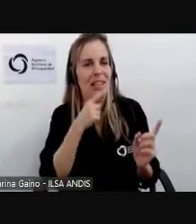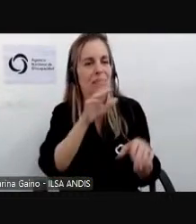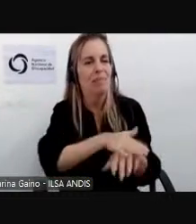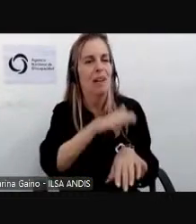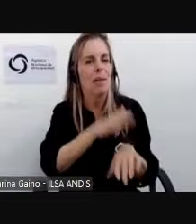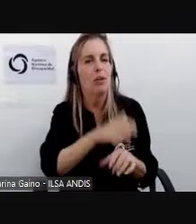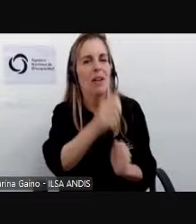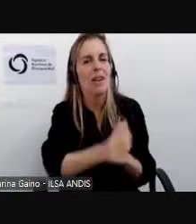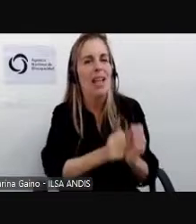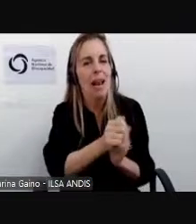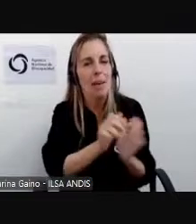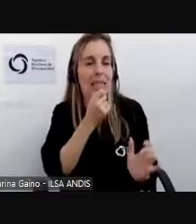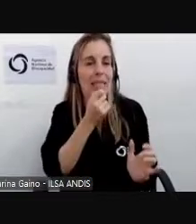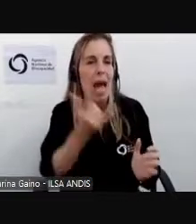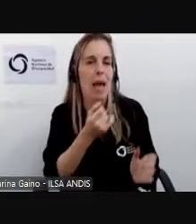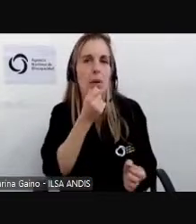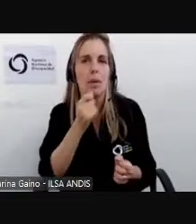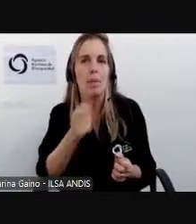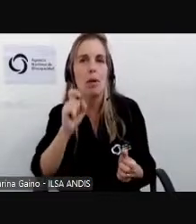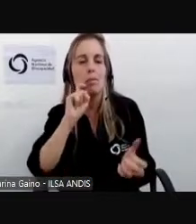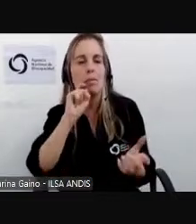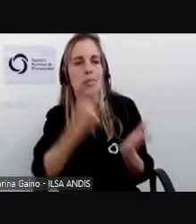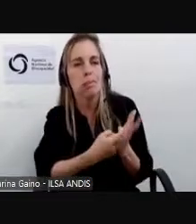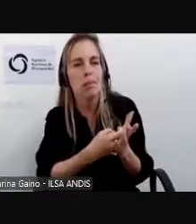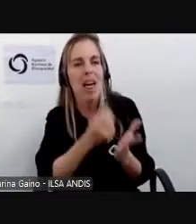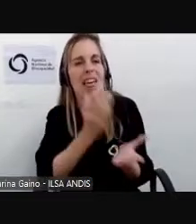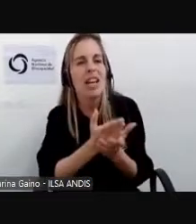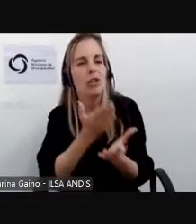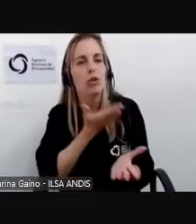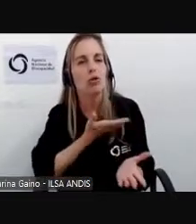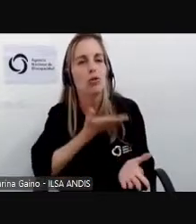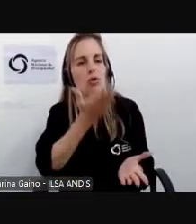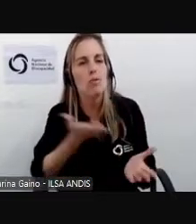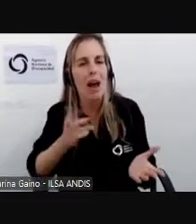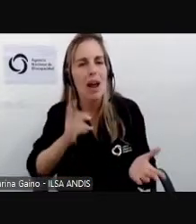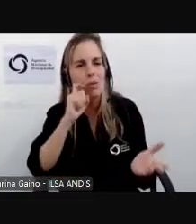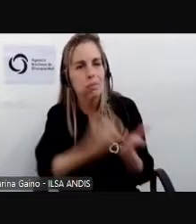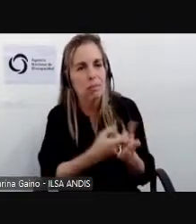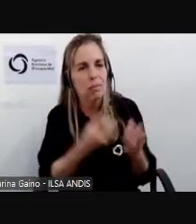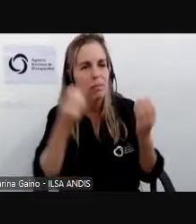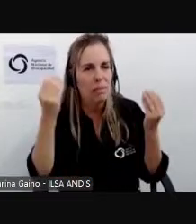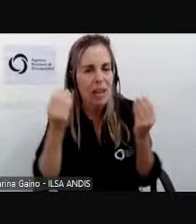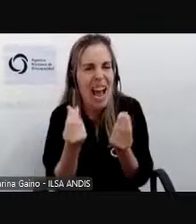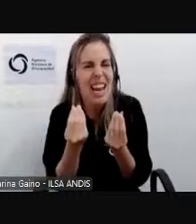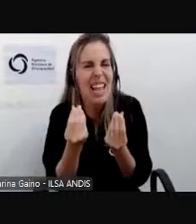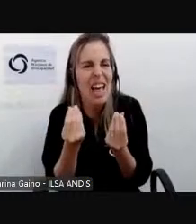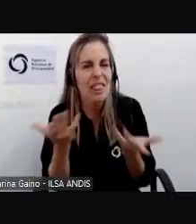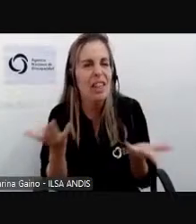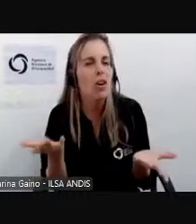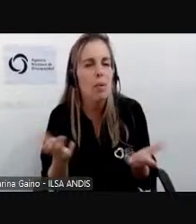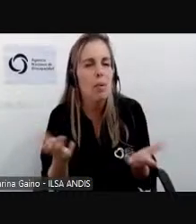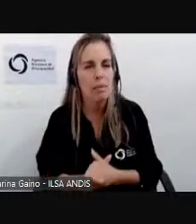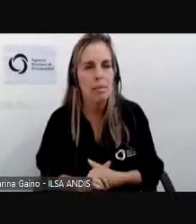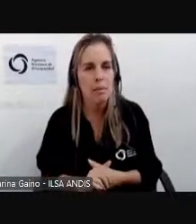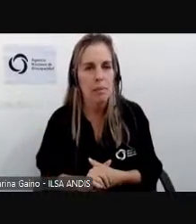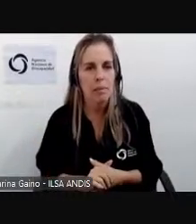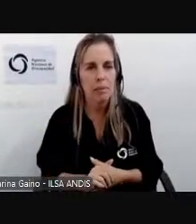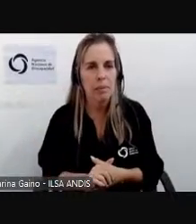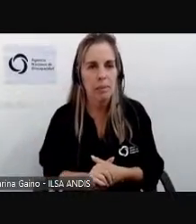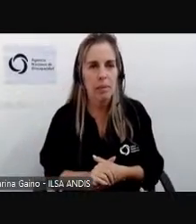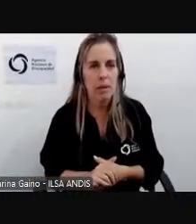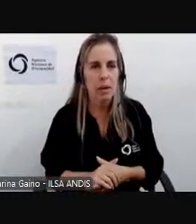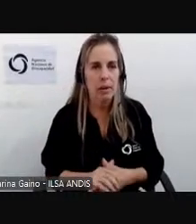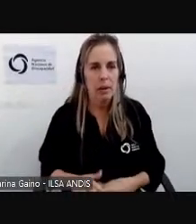facilitate responsibility on the part of companies when it comes to violation of human rights in international supply